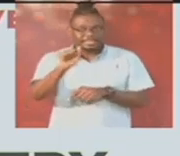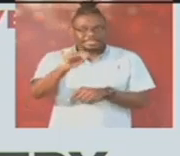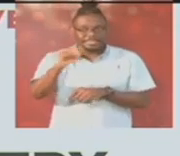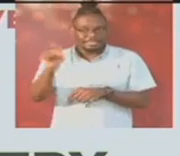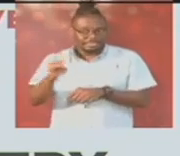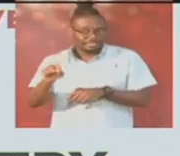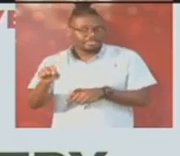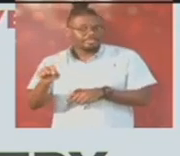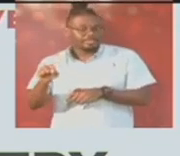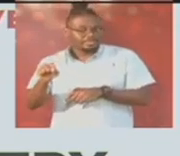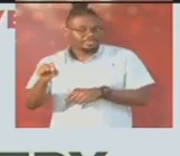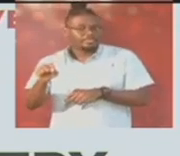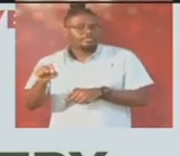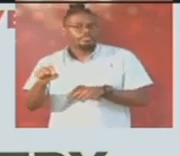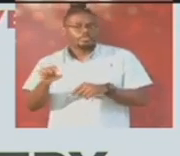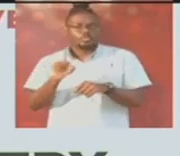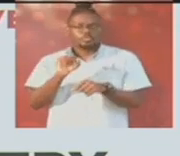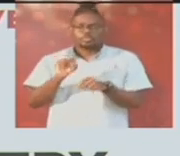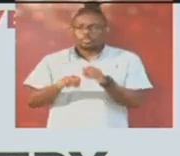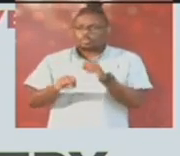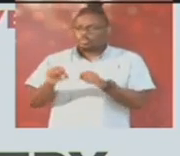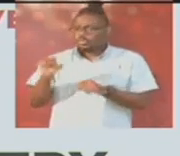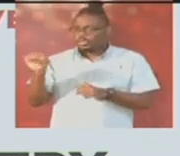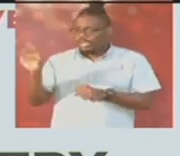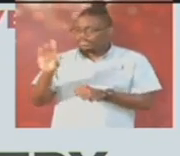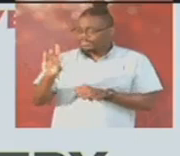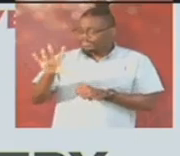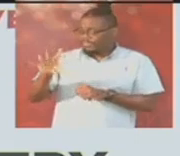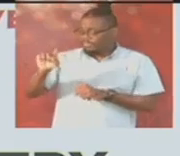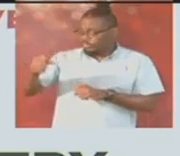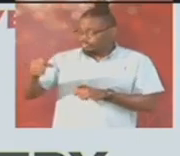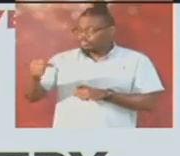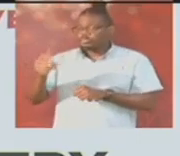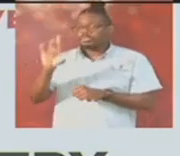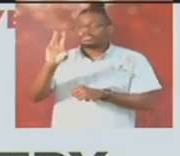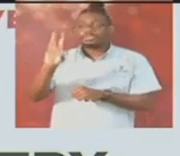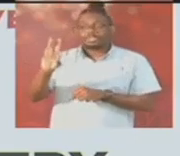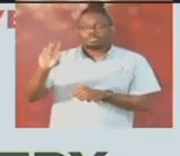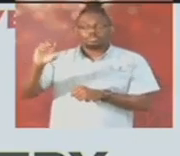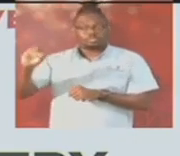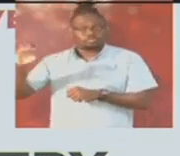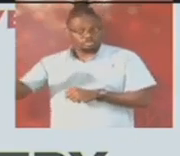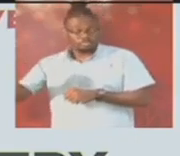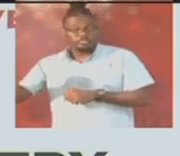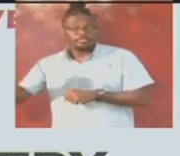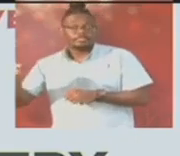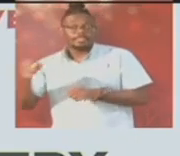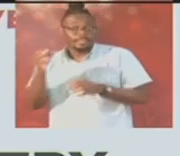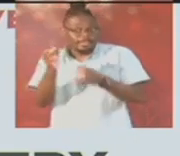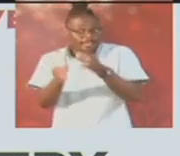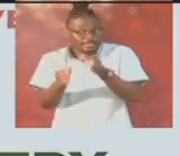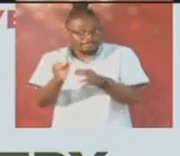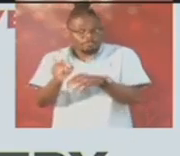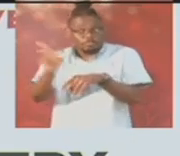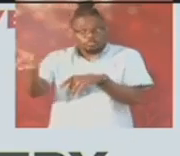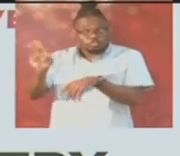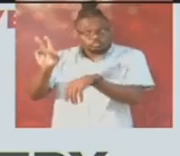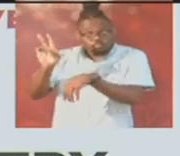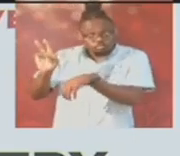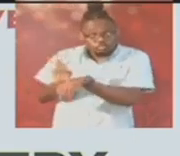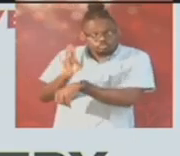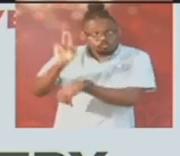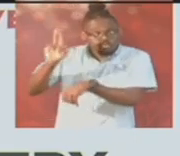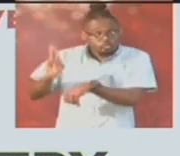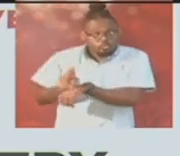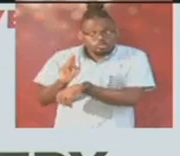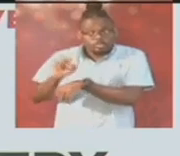with 75,600 and with the extra doses we are getting, if we use a range of between 10